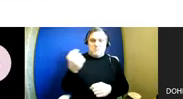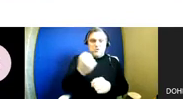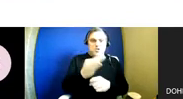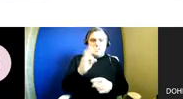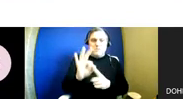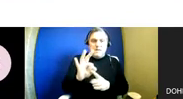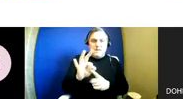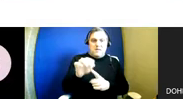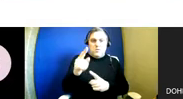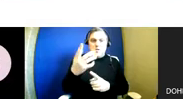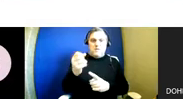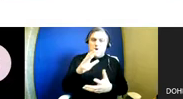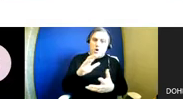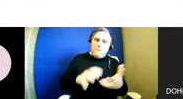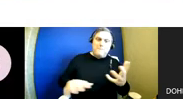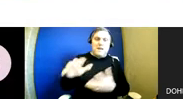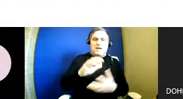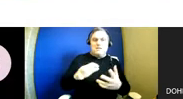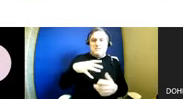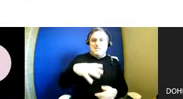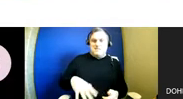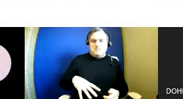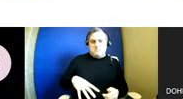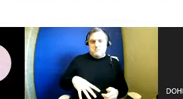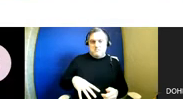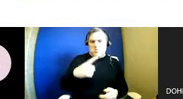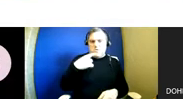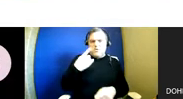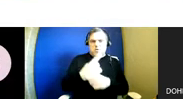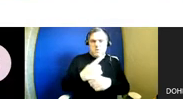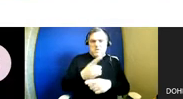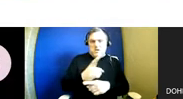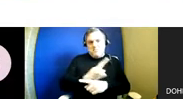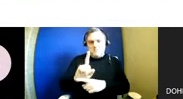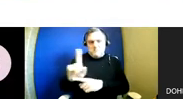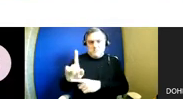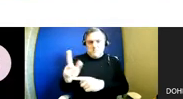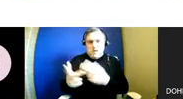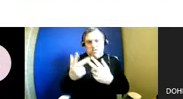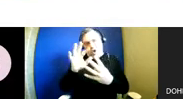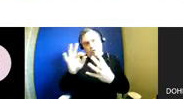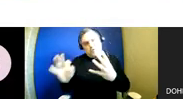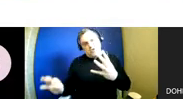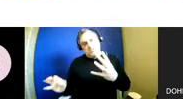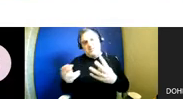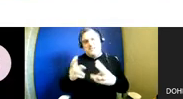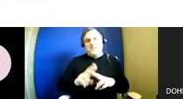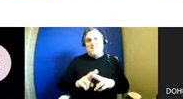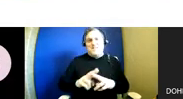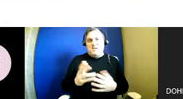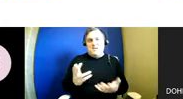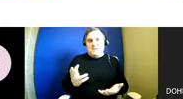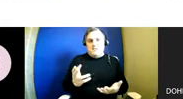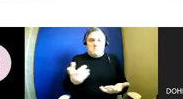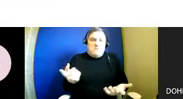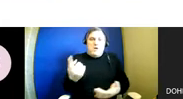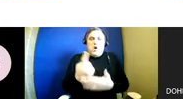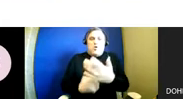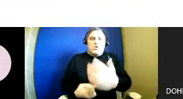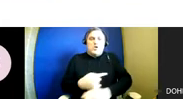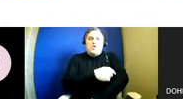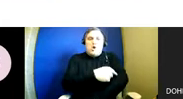with complex needs. So we'll come back in a moment to other options. But there are other options if someone's only got joint pain, for